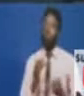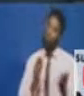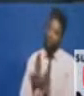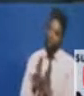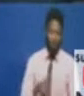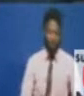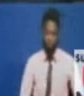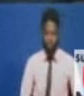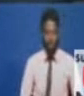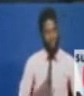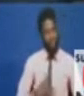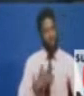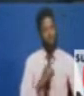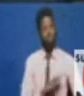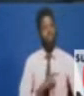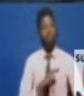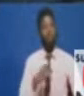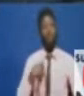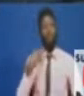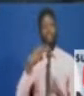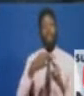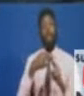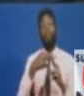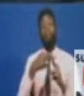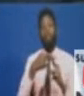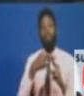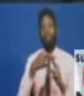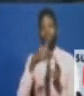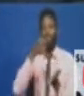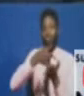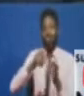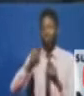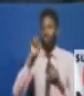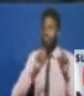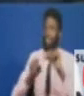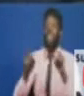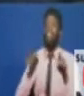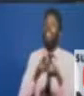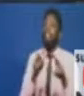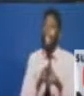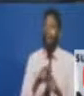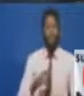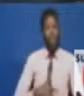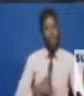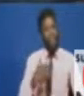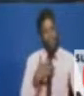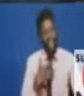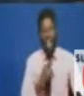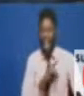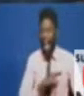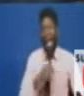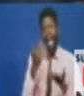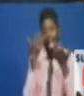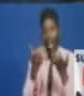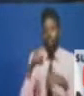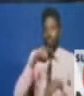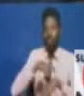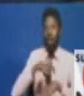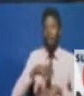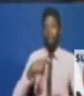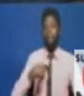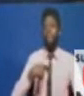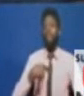privilege even to be on that short list, and even a greater privilege to have been a runner-up. It is also